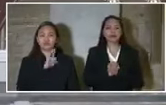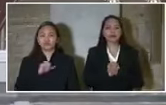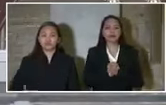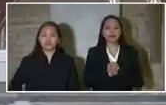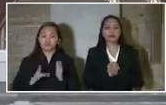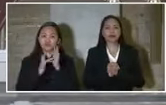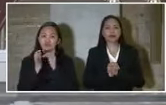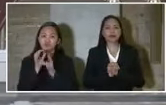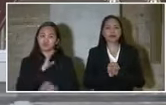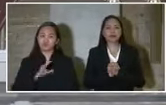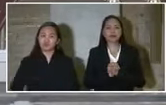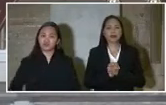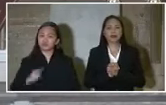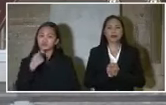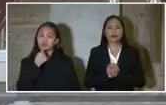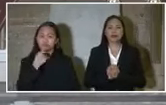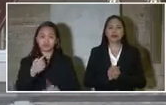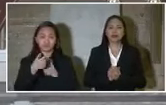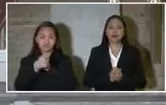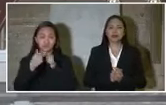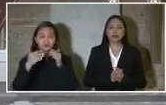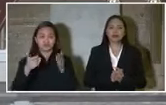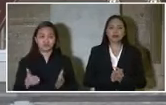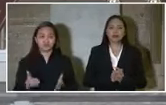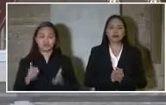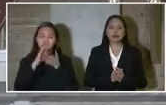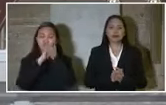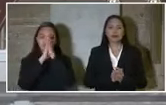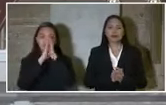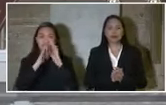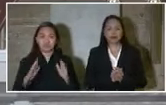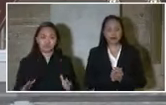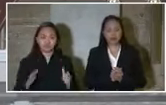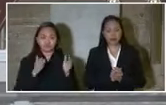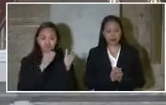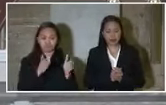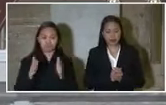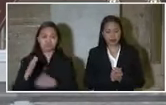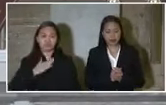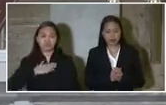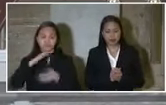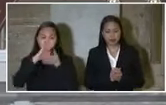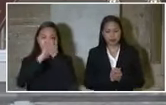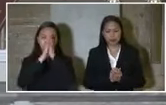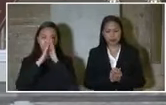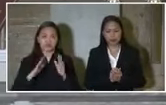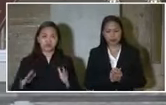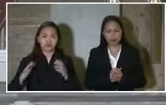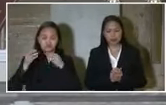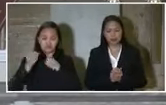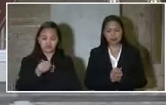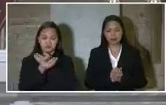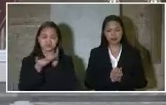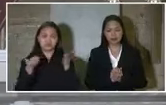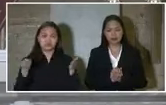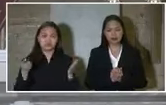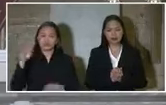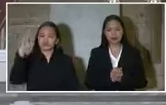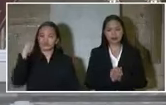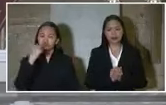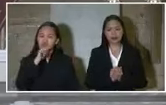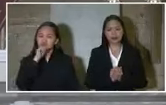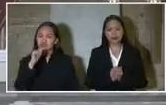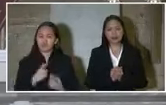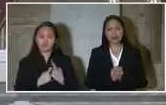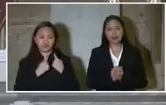Lord Jesus Christ, who said to your apostles, "Peace I leave you, my peace I give you," look